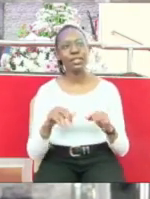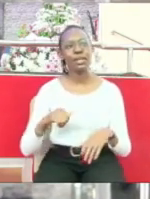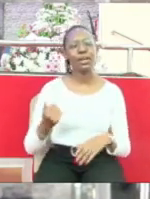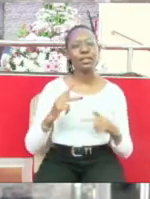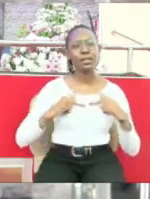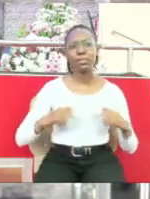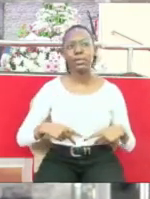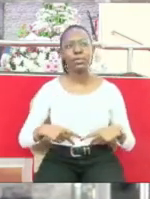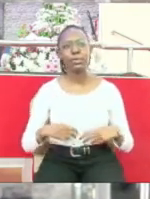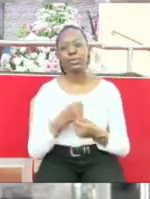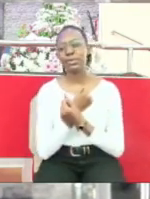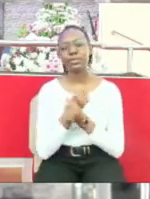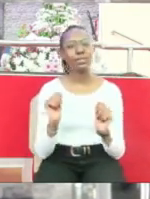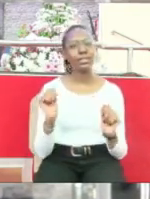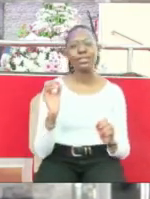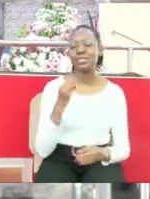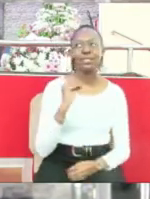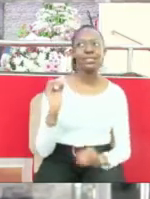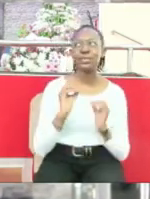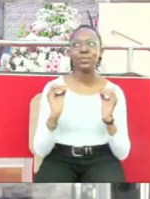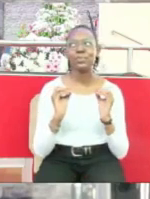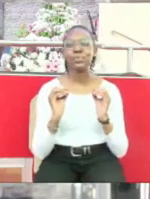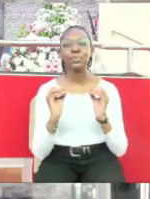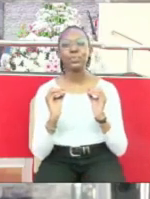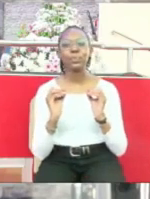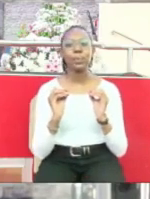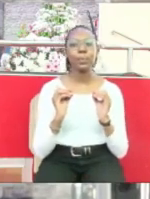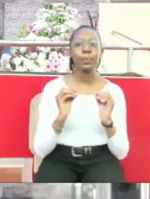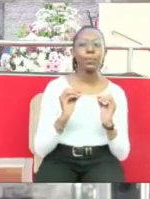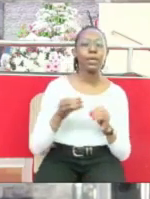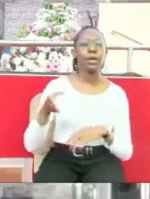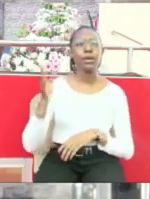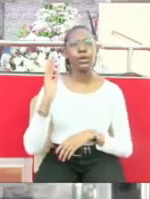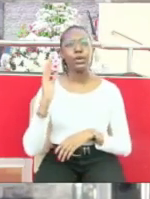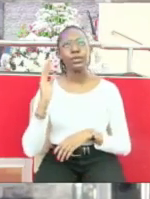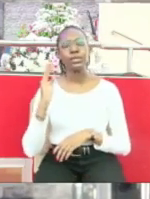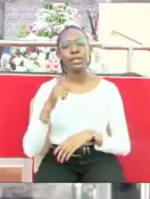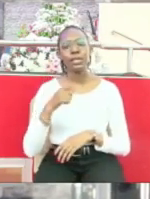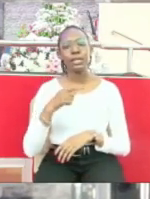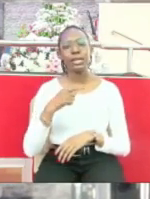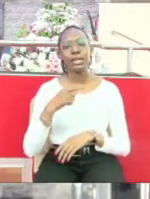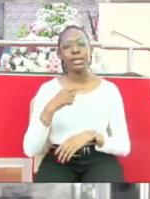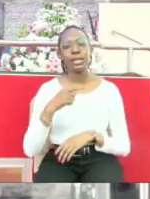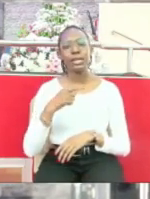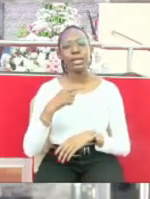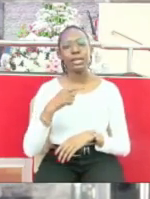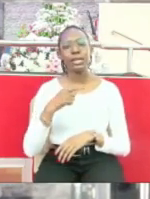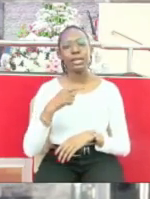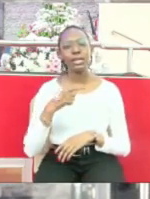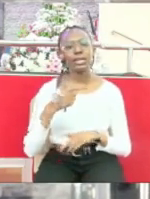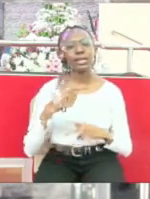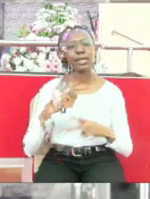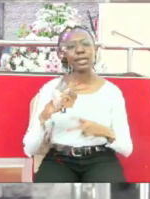not. Hawakuwekwa huru. You see, it is God who was trying to tell them. Ni Mungu alikuwa anawaambia. Look, God's